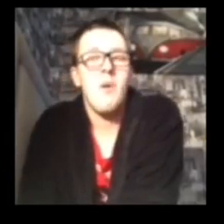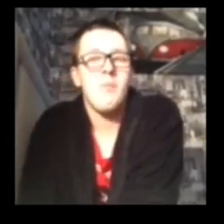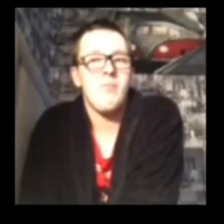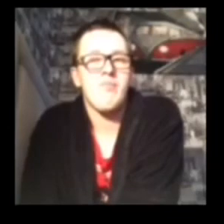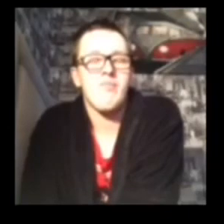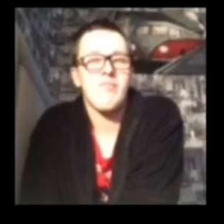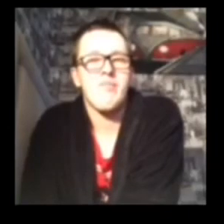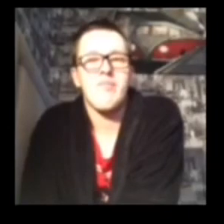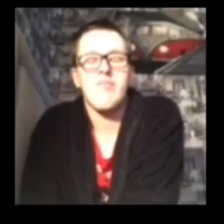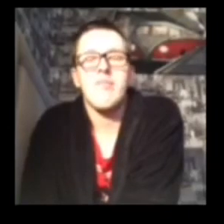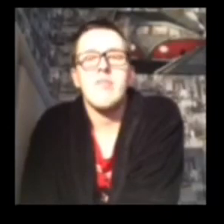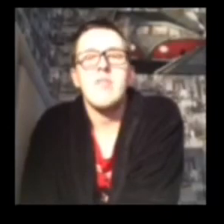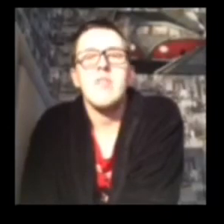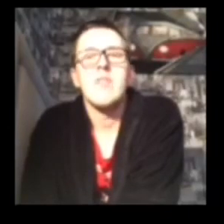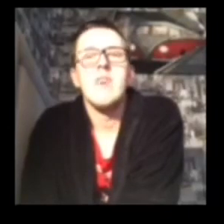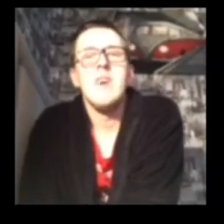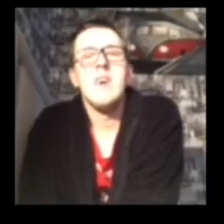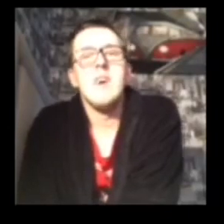so